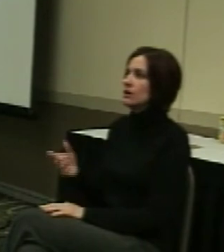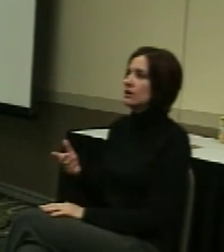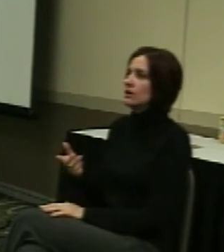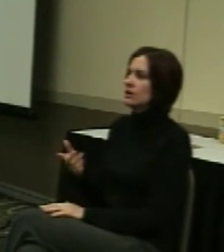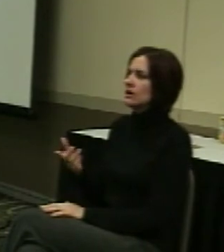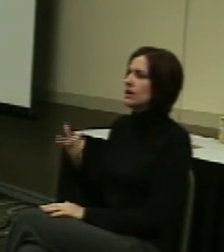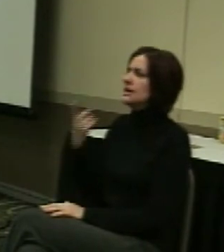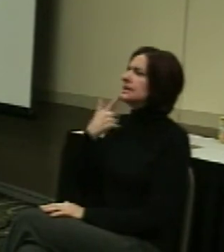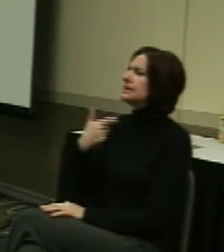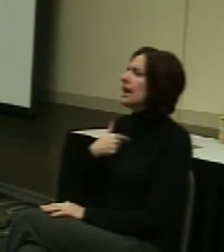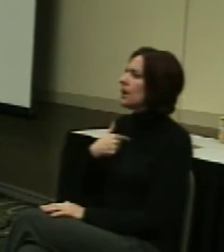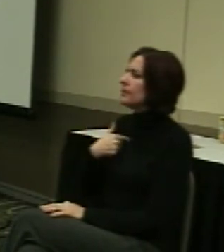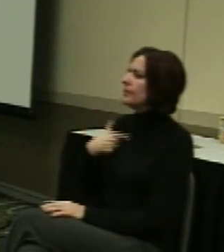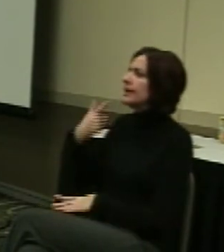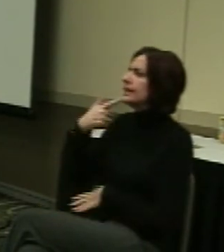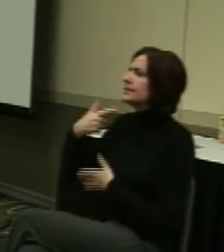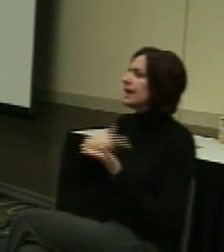hobbies?